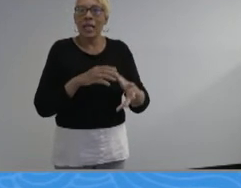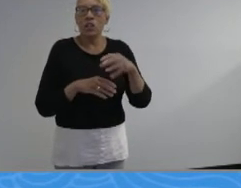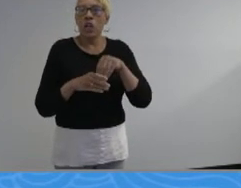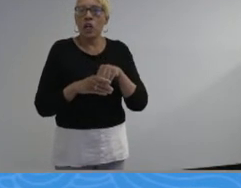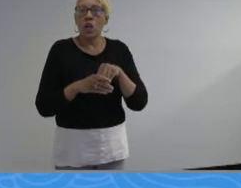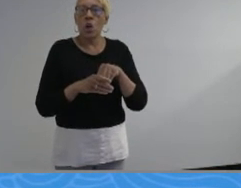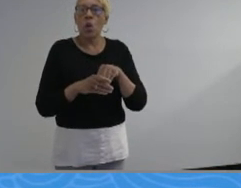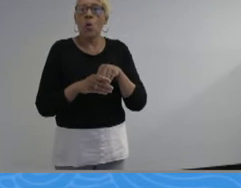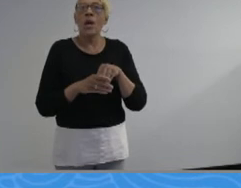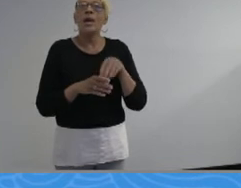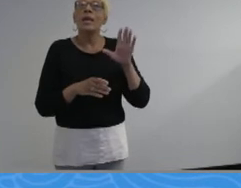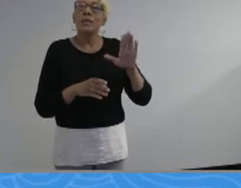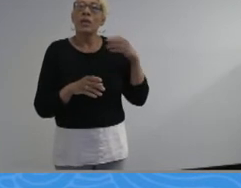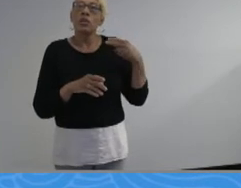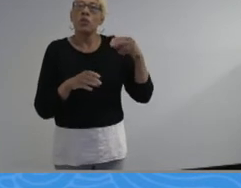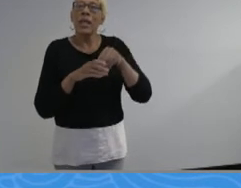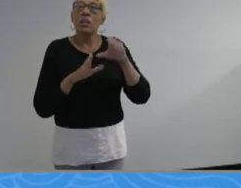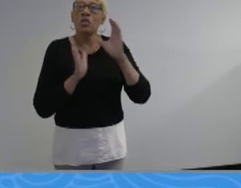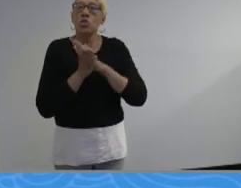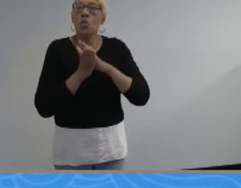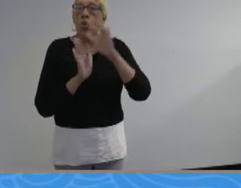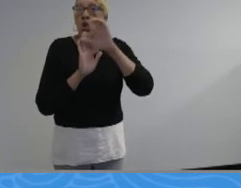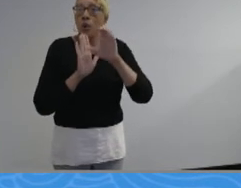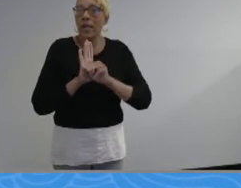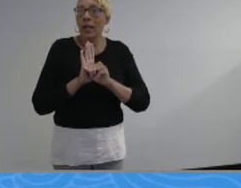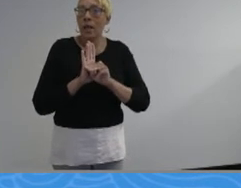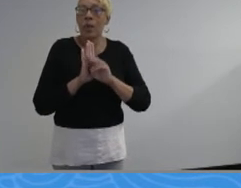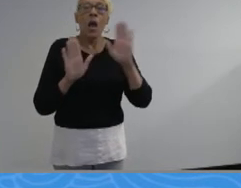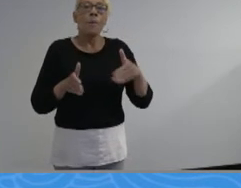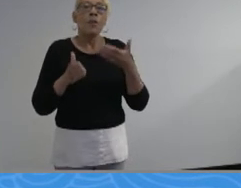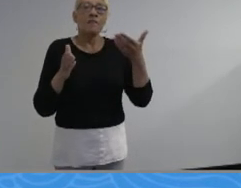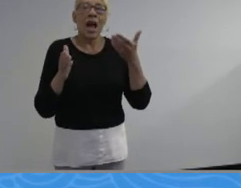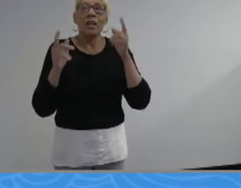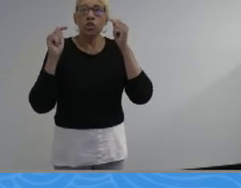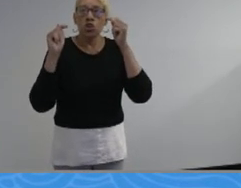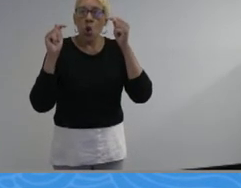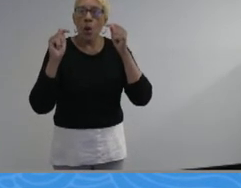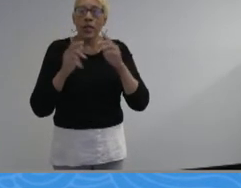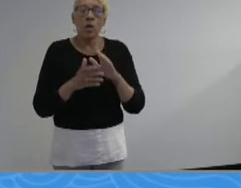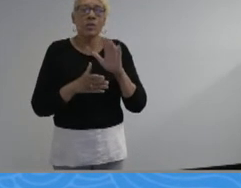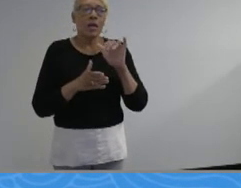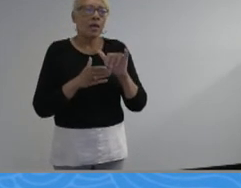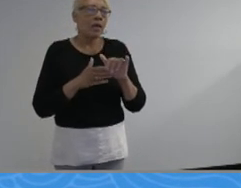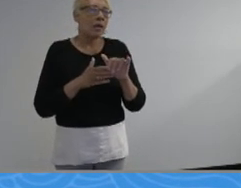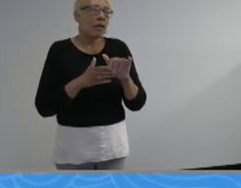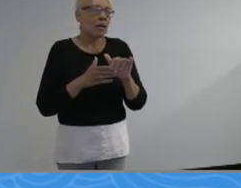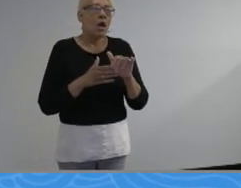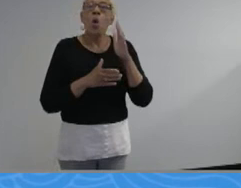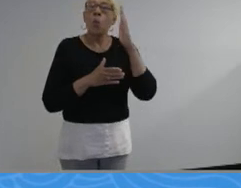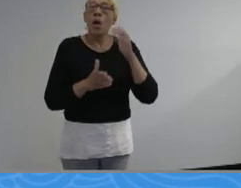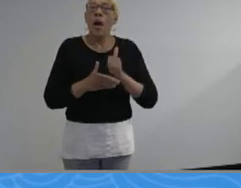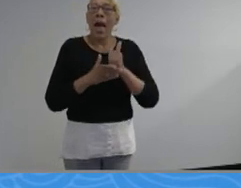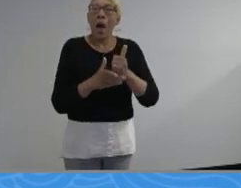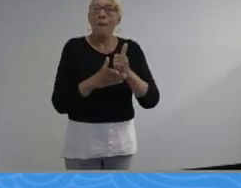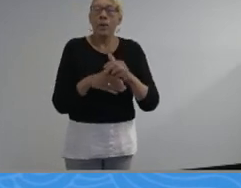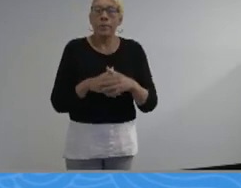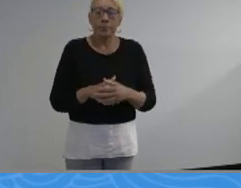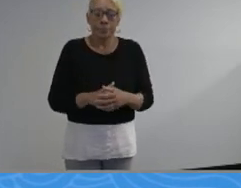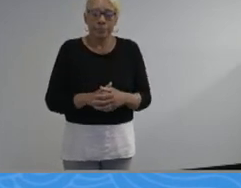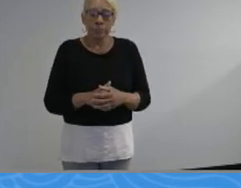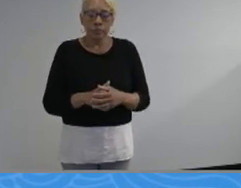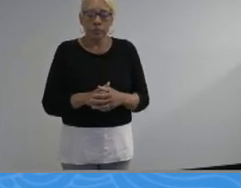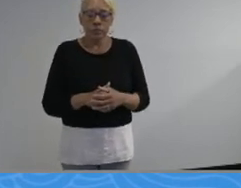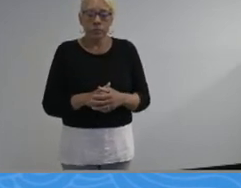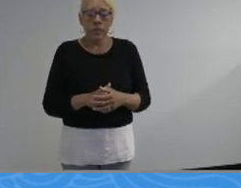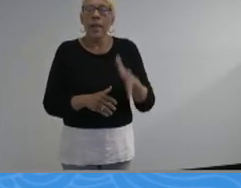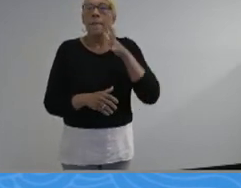and history in the school curriculum. Provide tutorial that it will help to have the